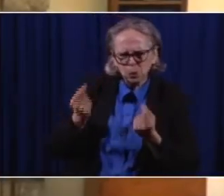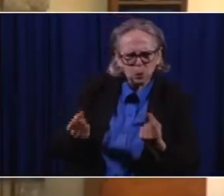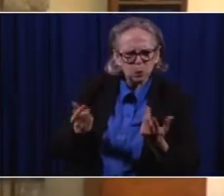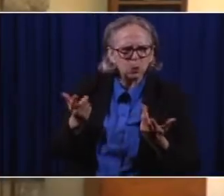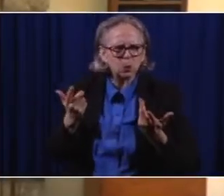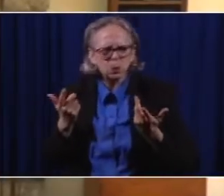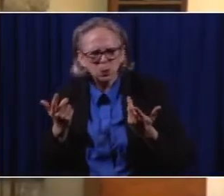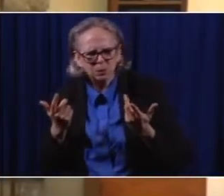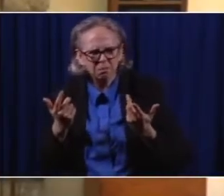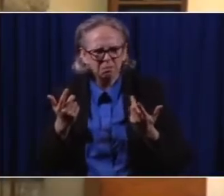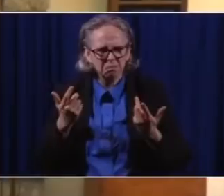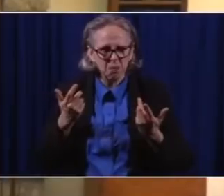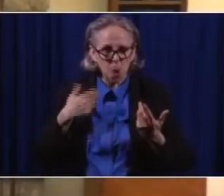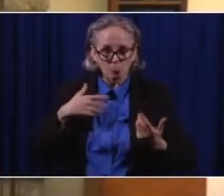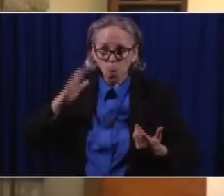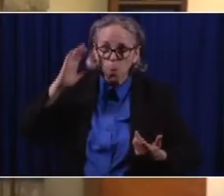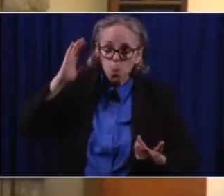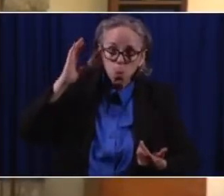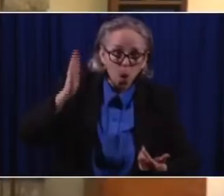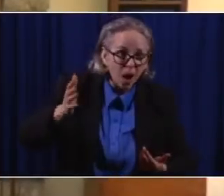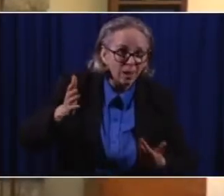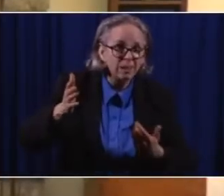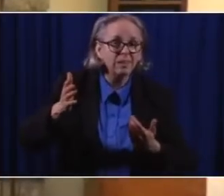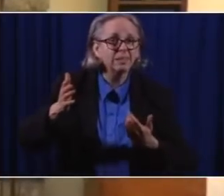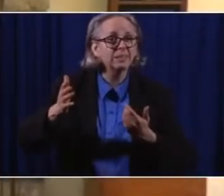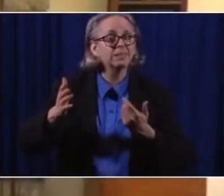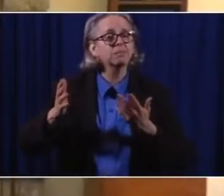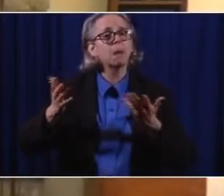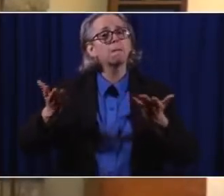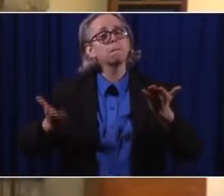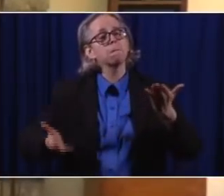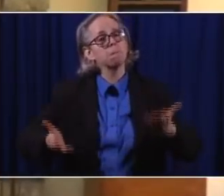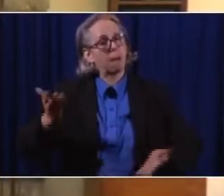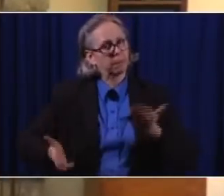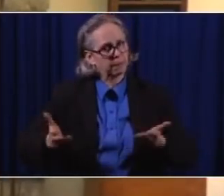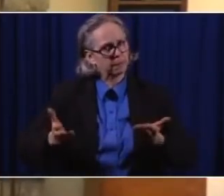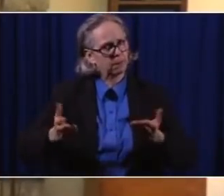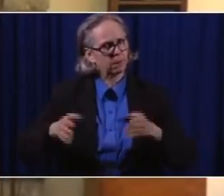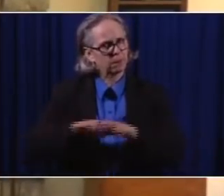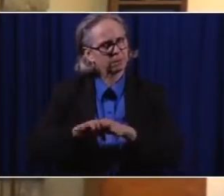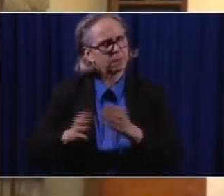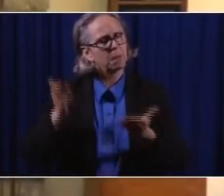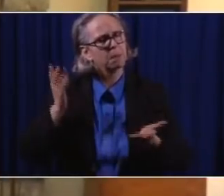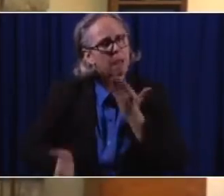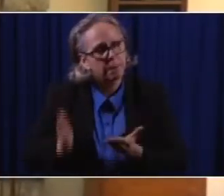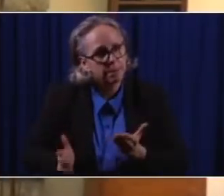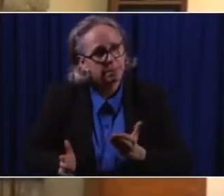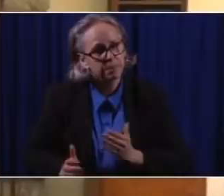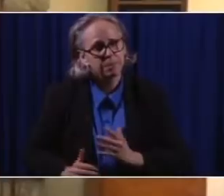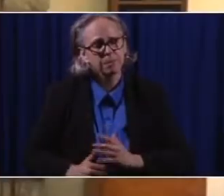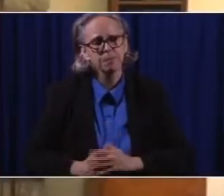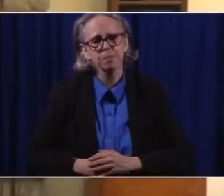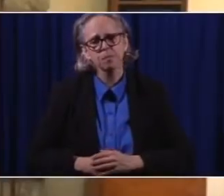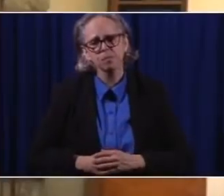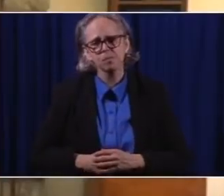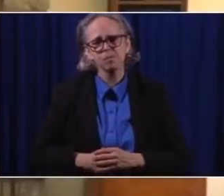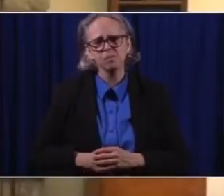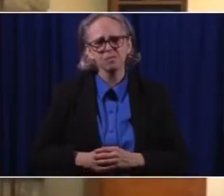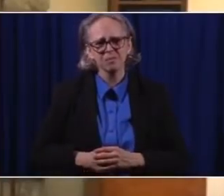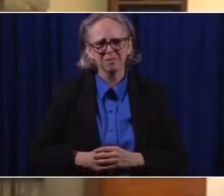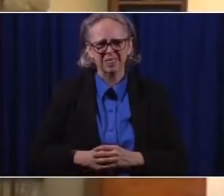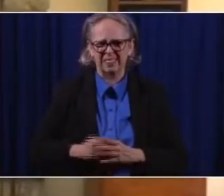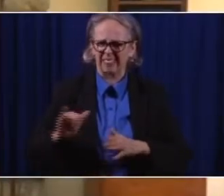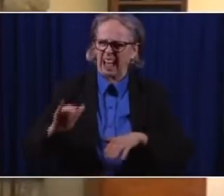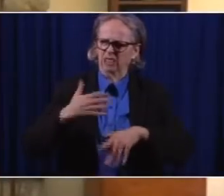to do, I owed it to people of the state, people who run bars, people who run restaurants, to say, look, we're looking at